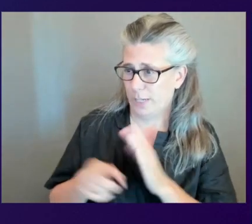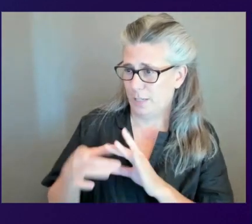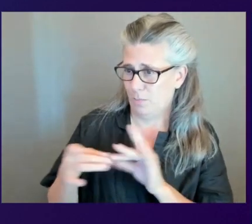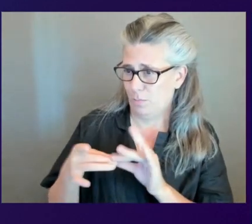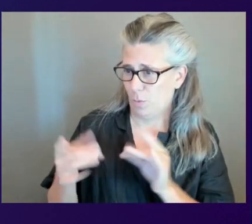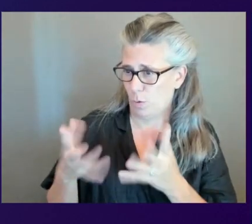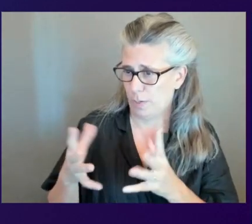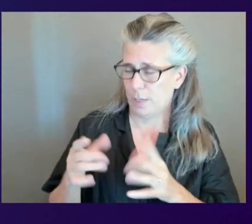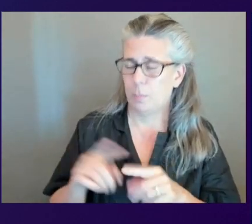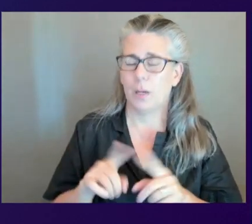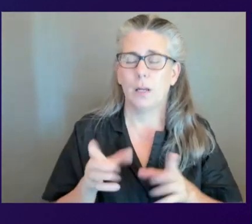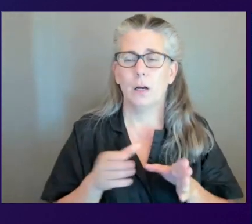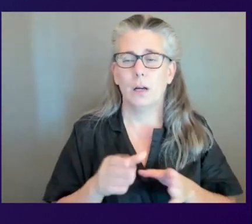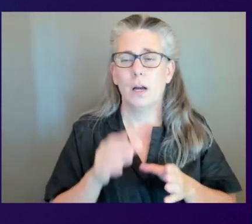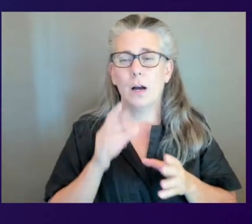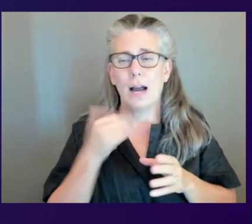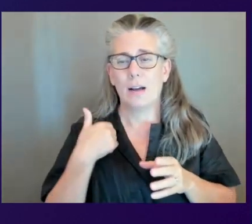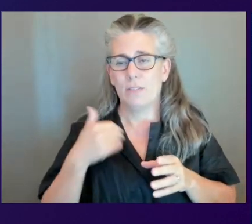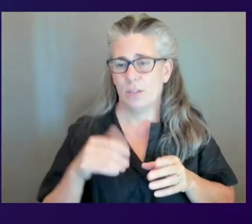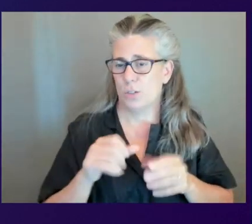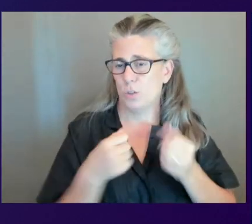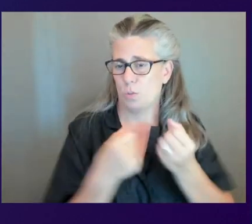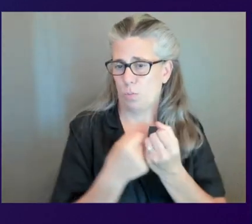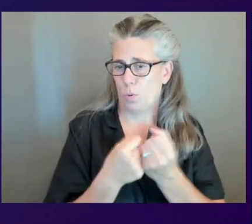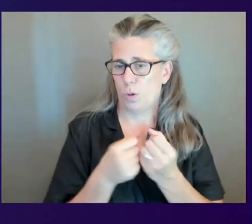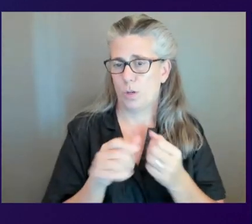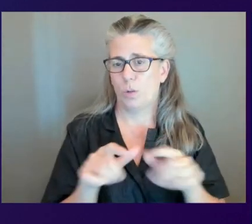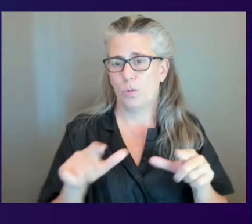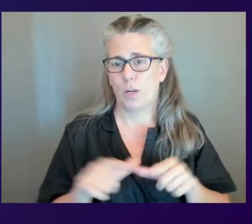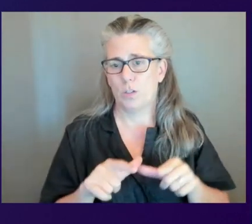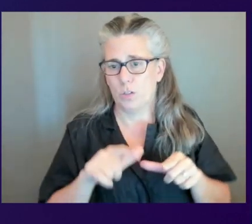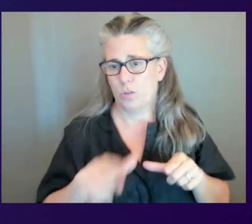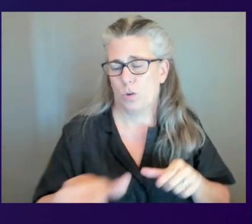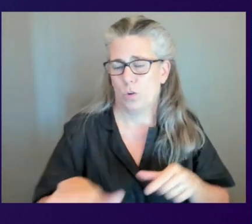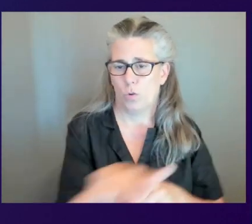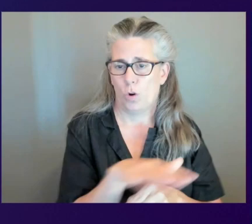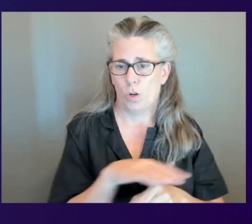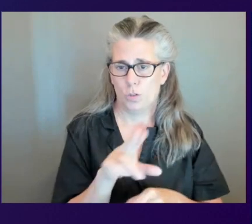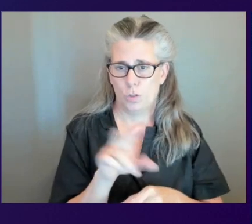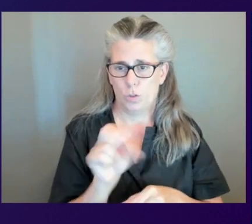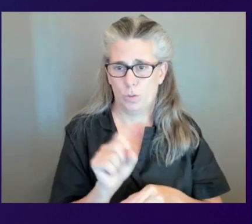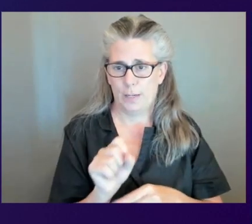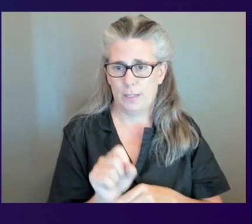that are located across the country, and they're providing financial